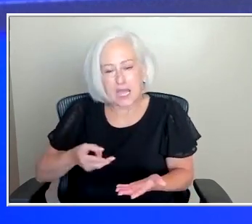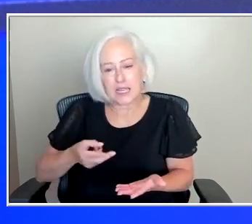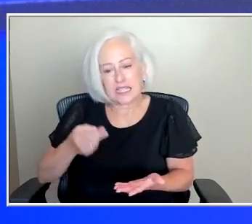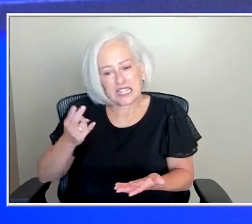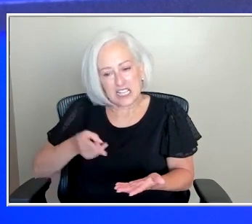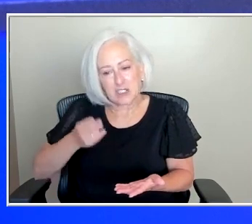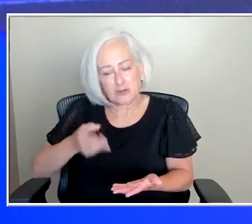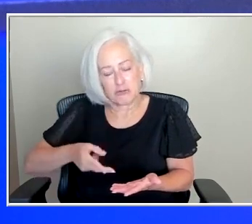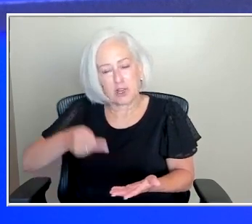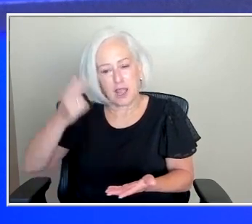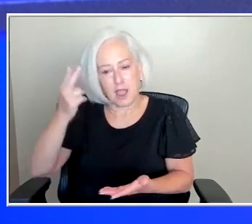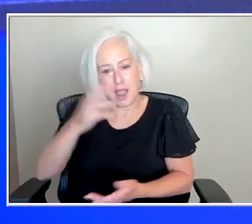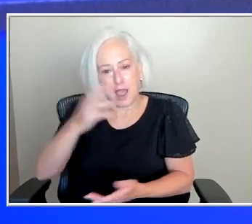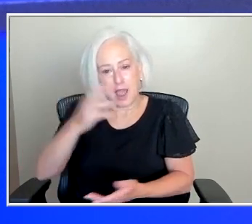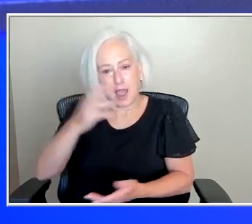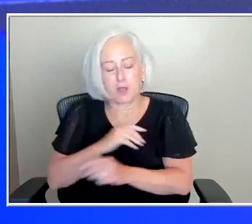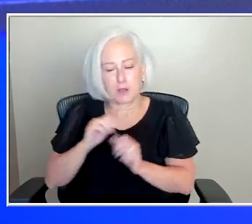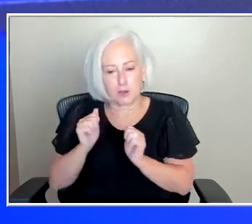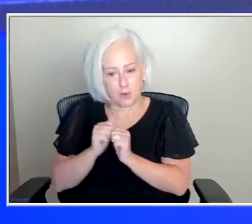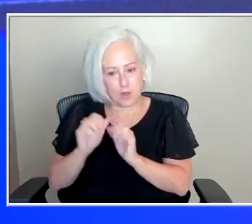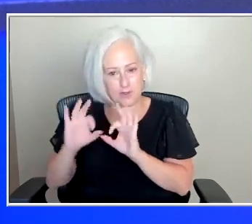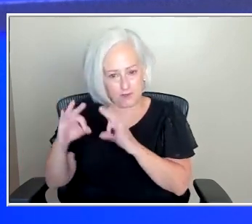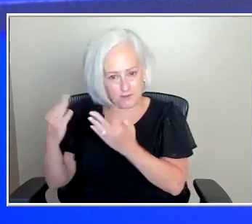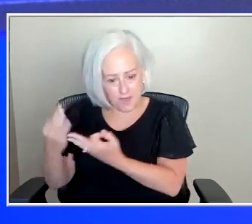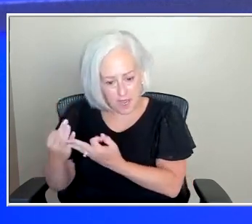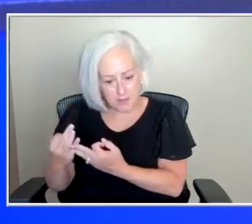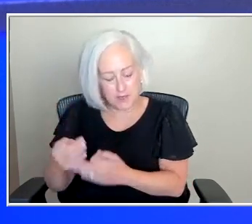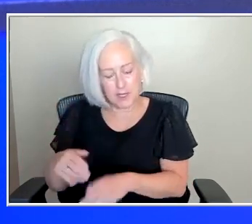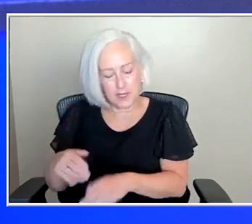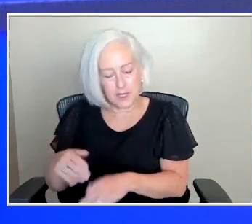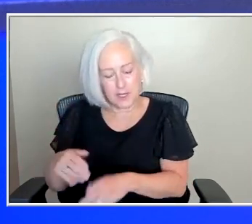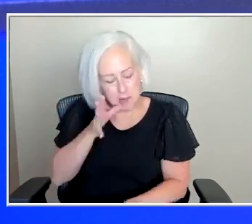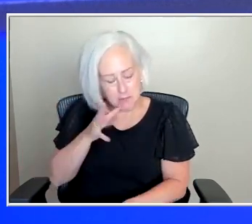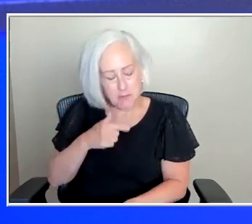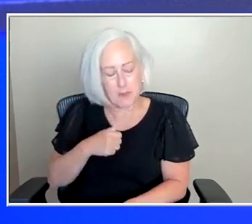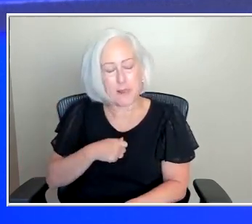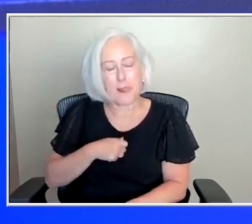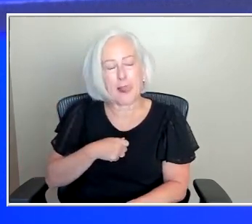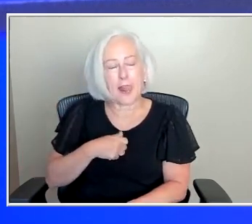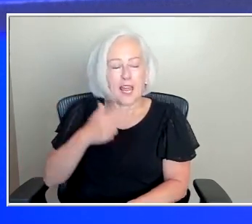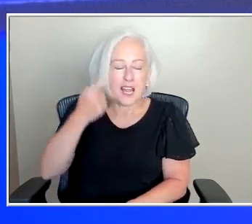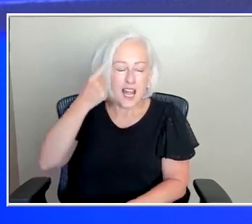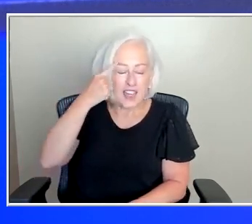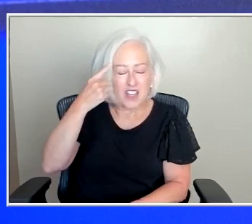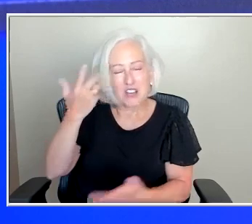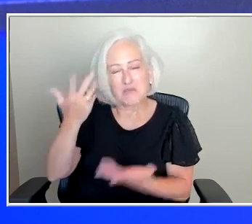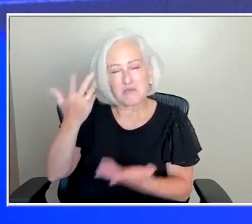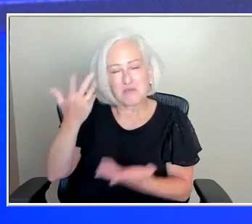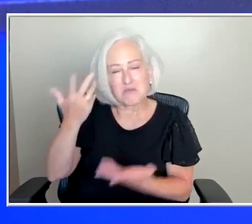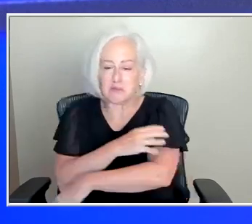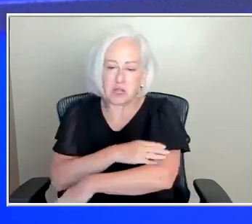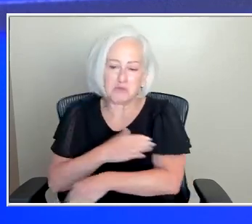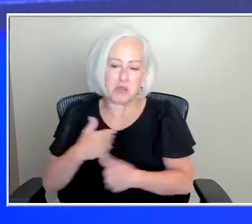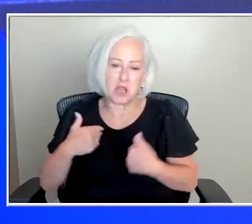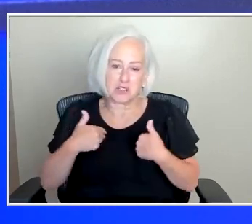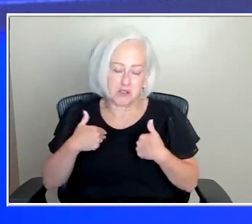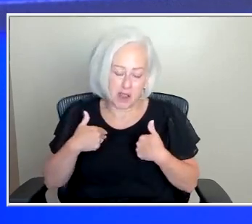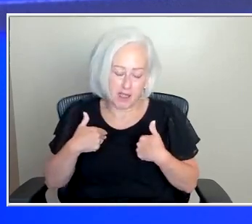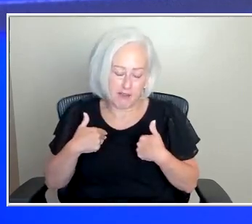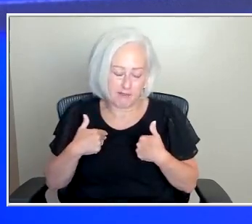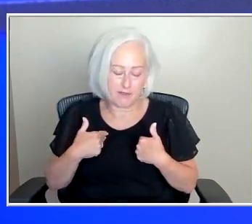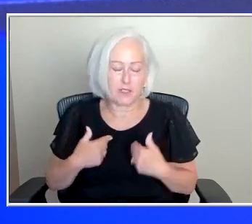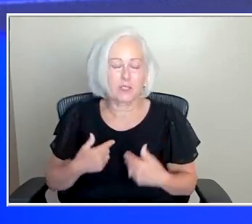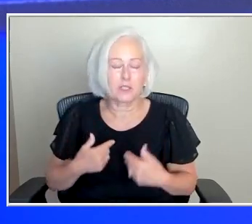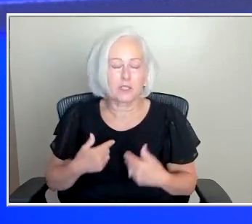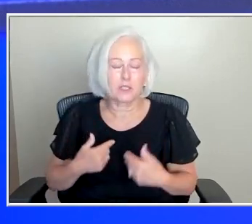and through my mom, and I thought it may have been related. So I went to the hospital, they drew some blood, and